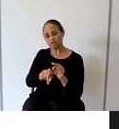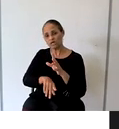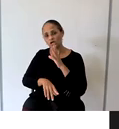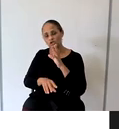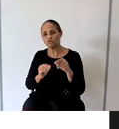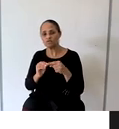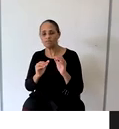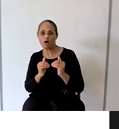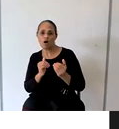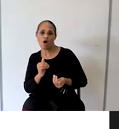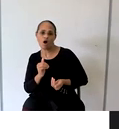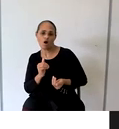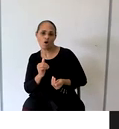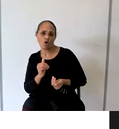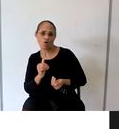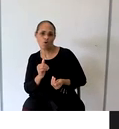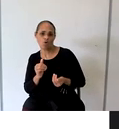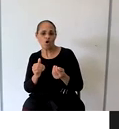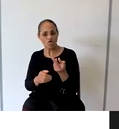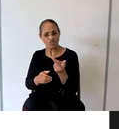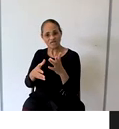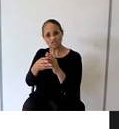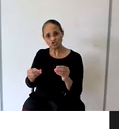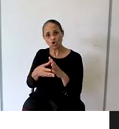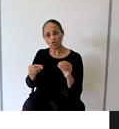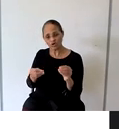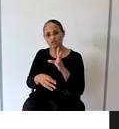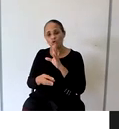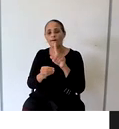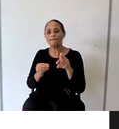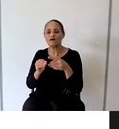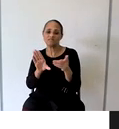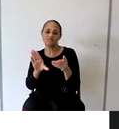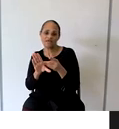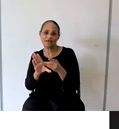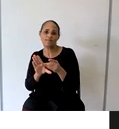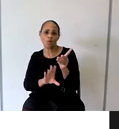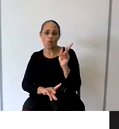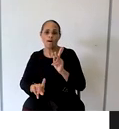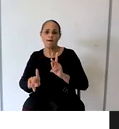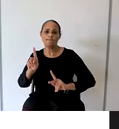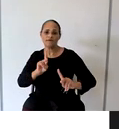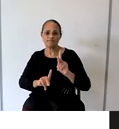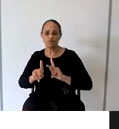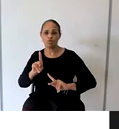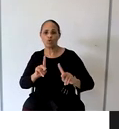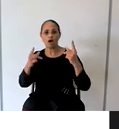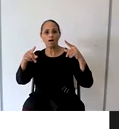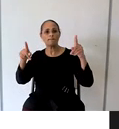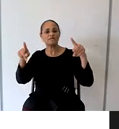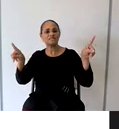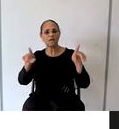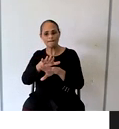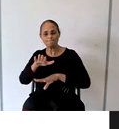how these stories center on disabled people accomplishing basic tasks